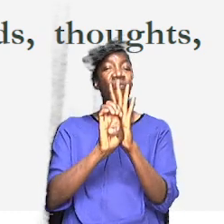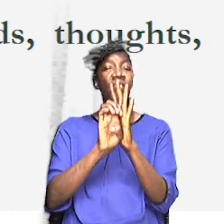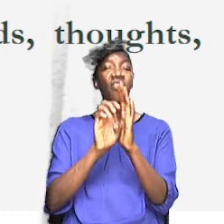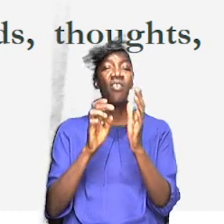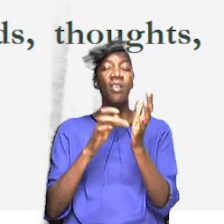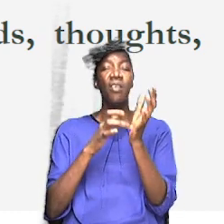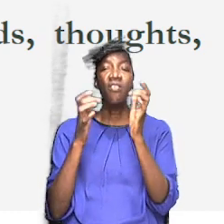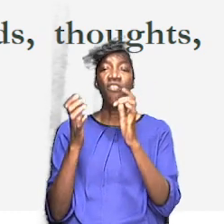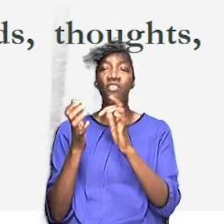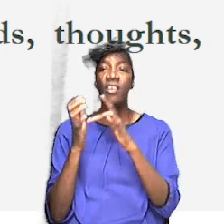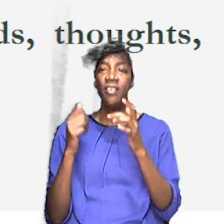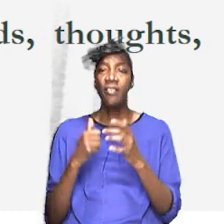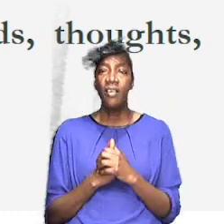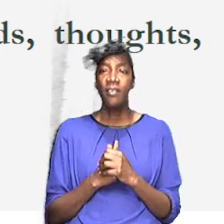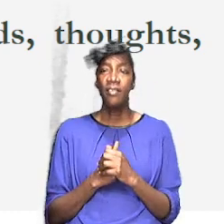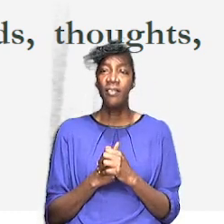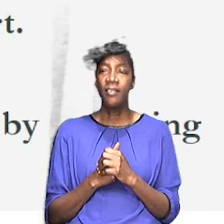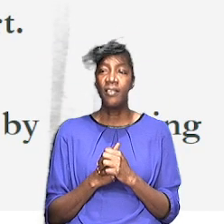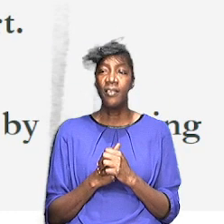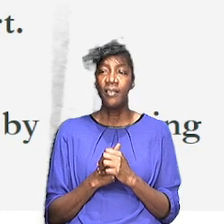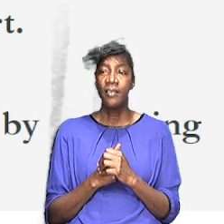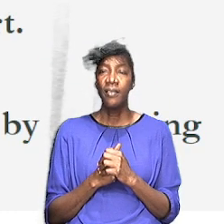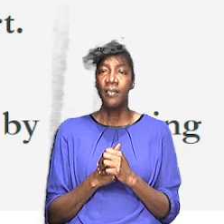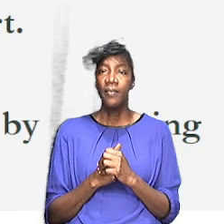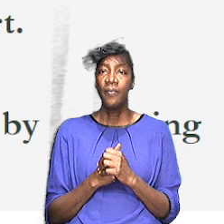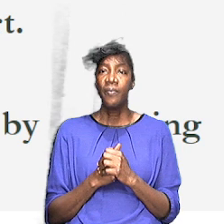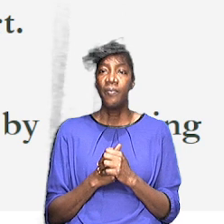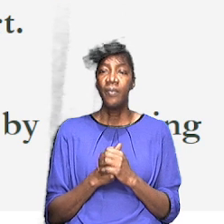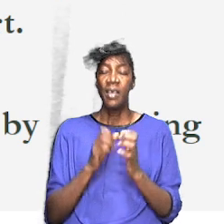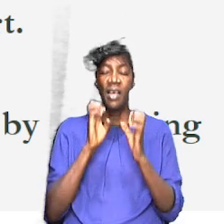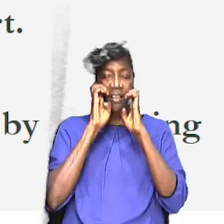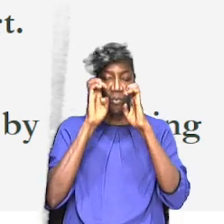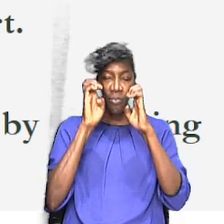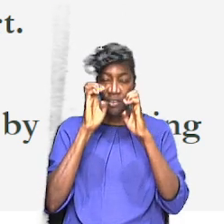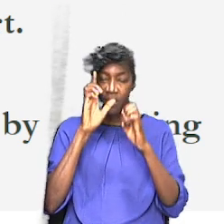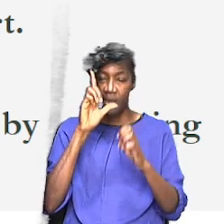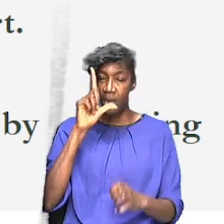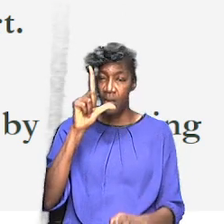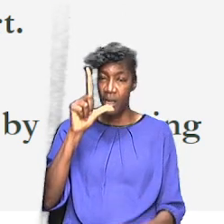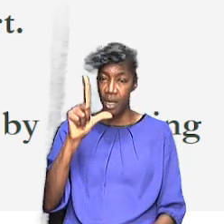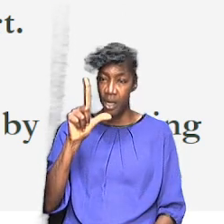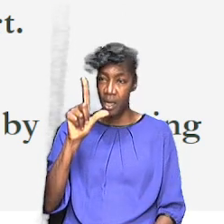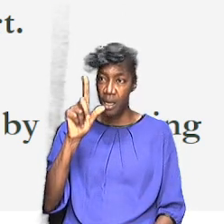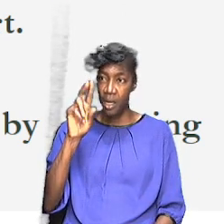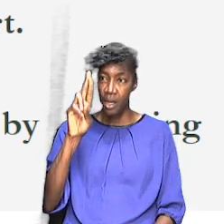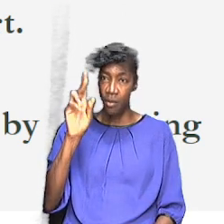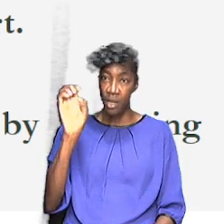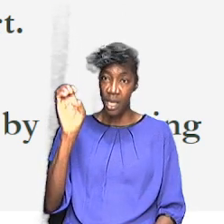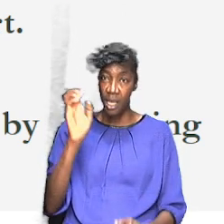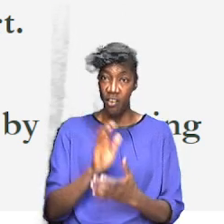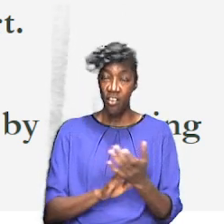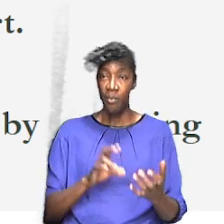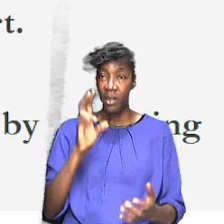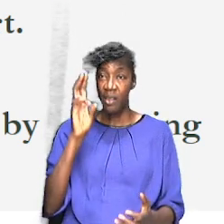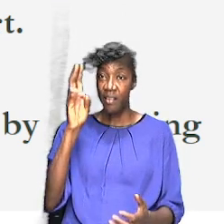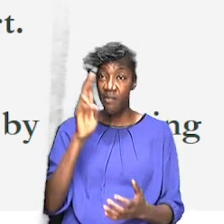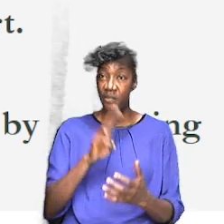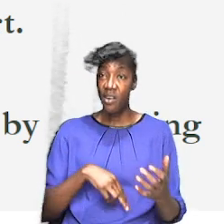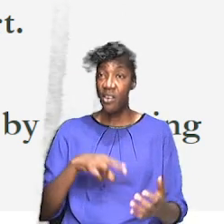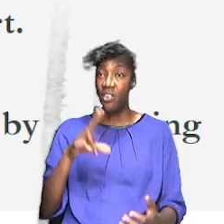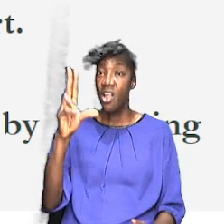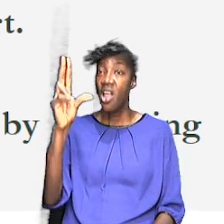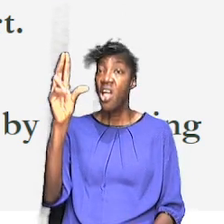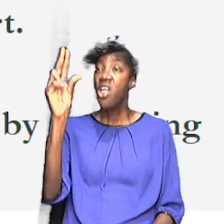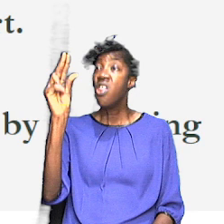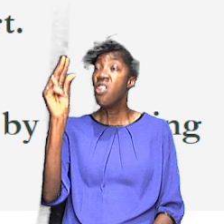Jesus. The Bible says in Luke chapter 7 verse 39, now when the Pharisee which had been him